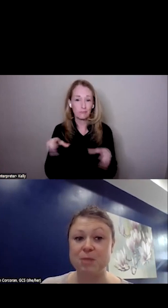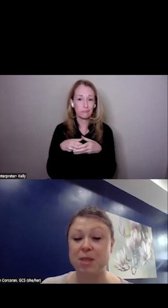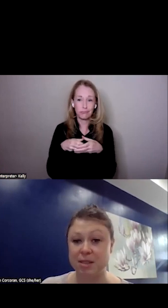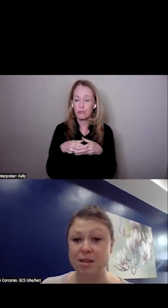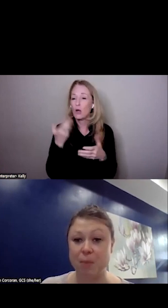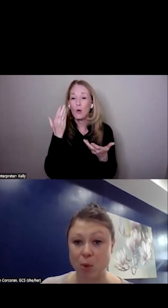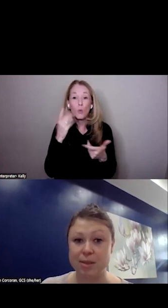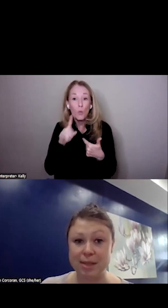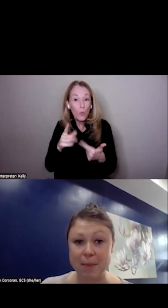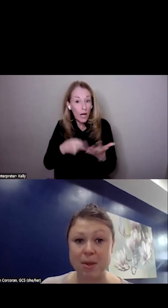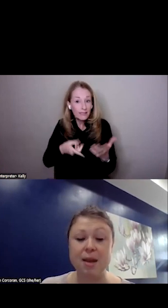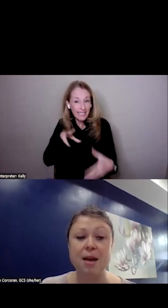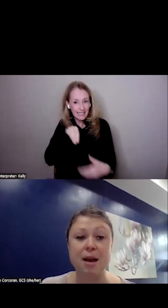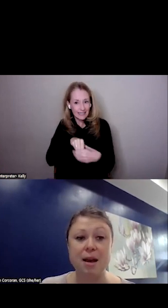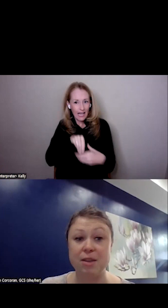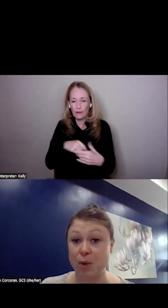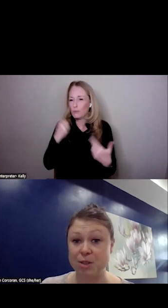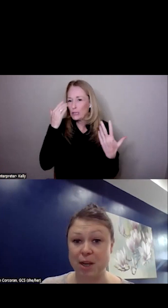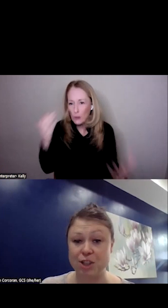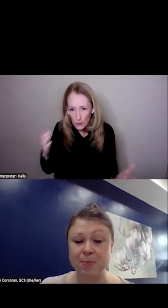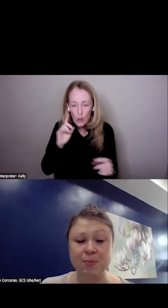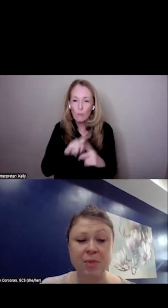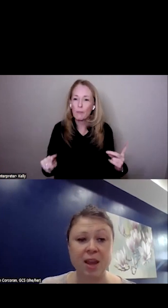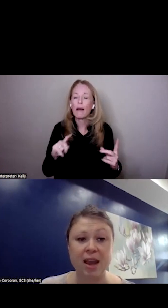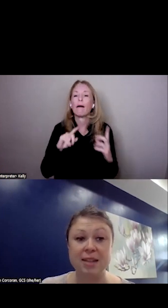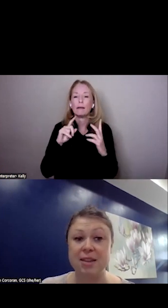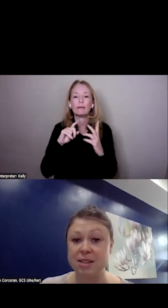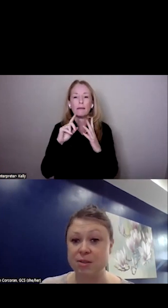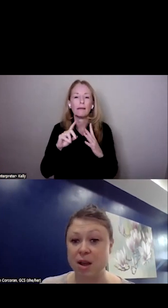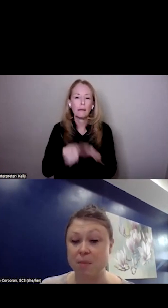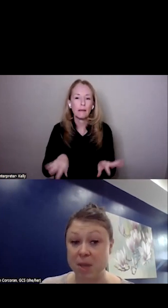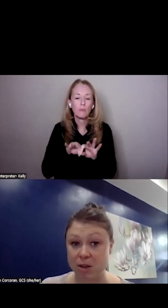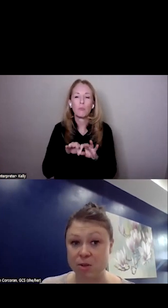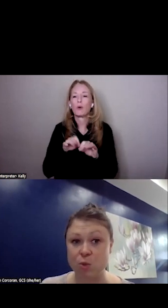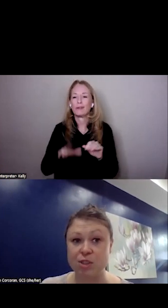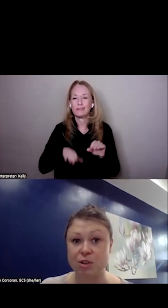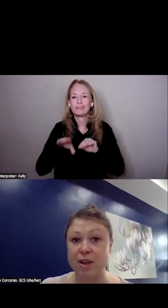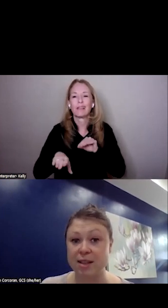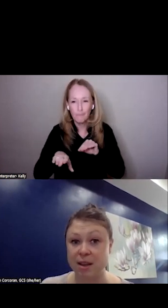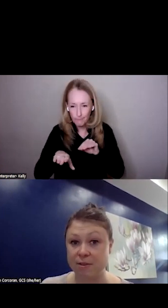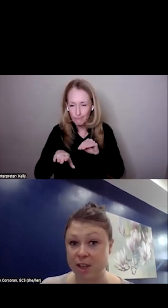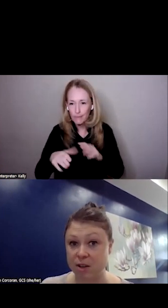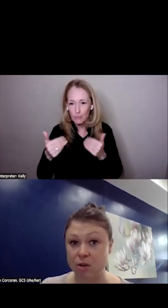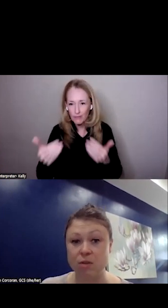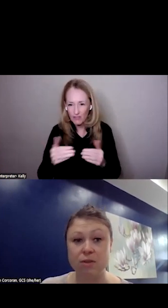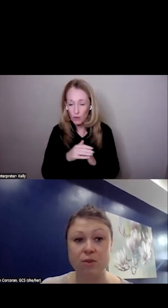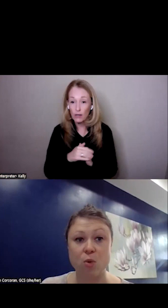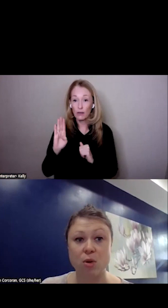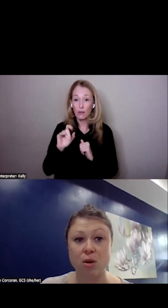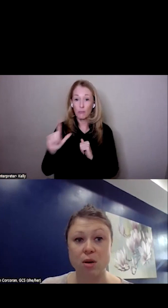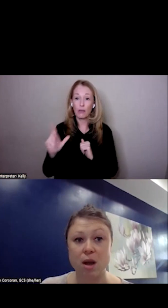FY23 bills, but this is an important step in the right direction. And this bill would serve as a